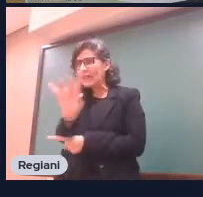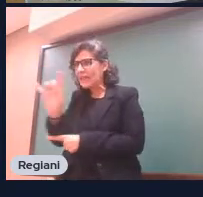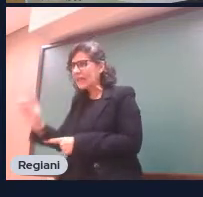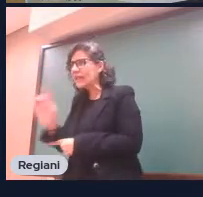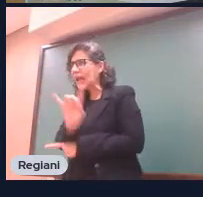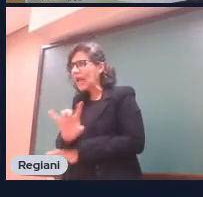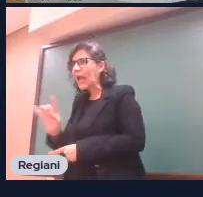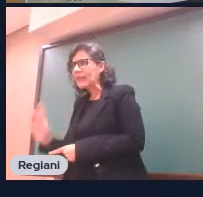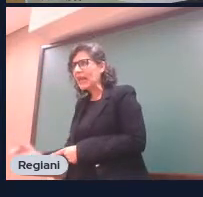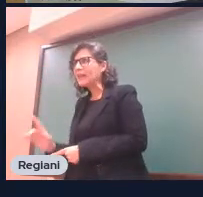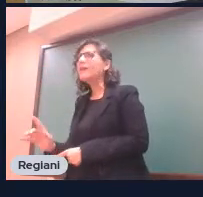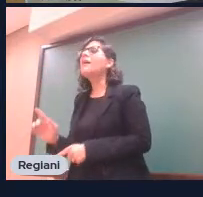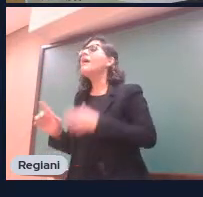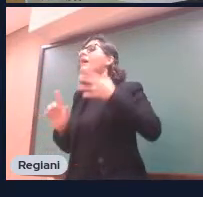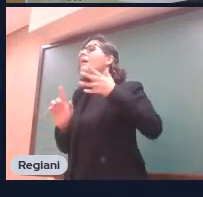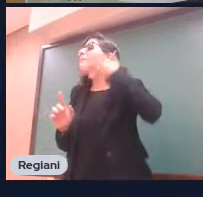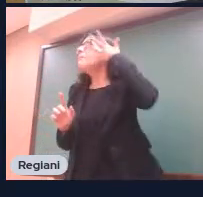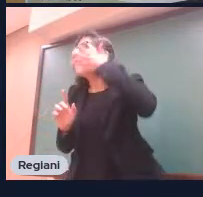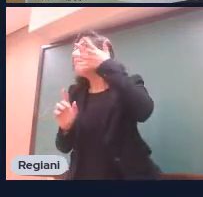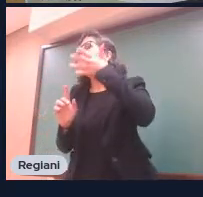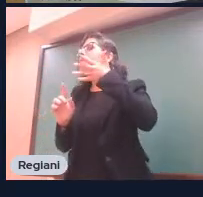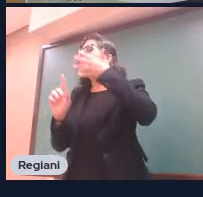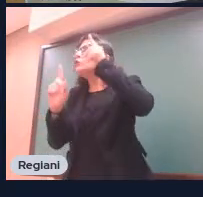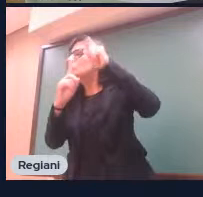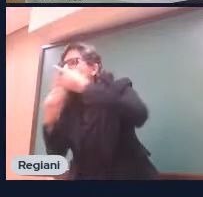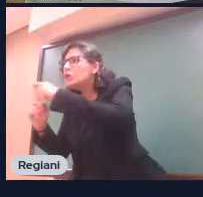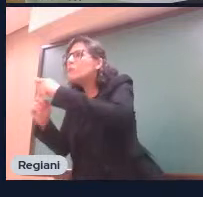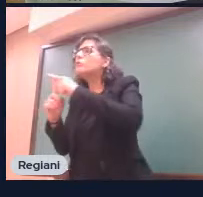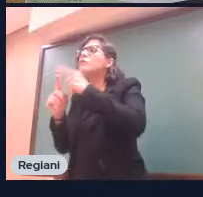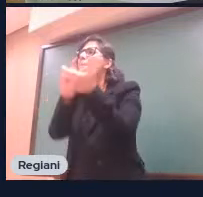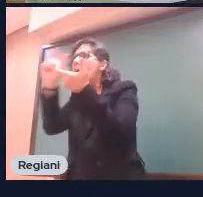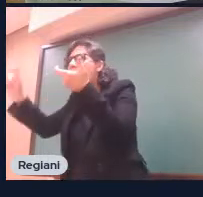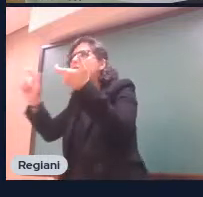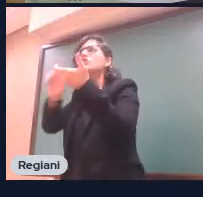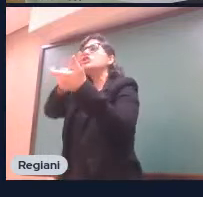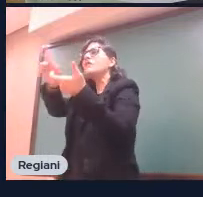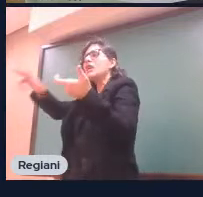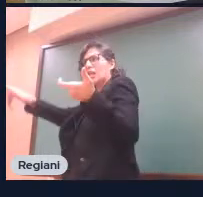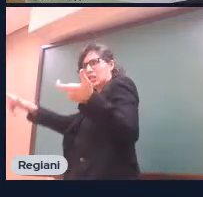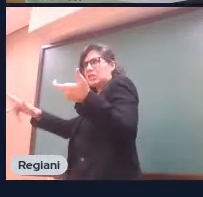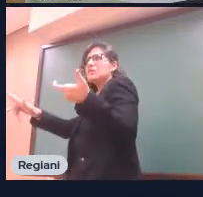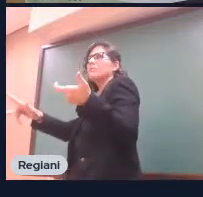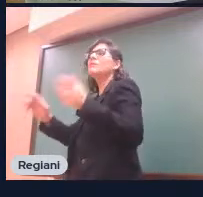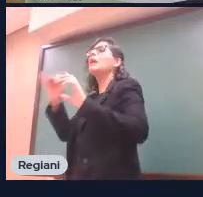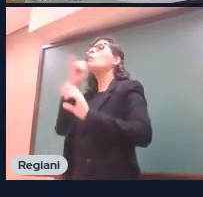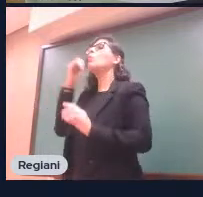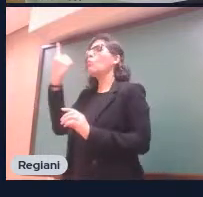each type of part of speech. Every sentence in a cobalt dictionary is a full